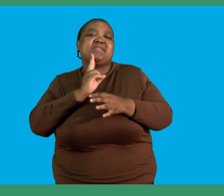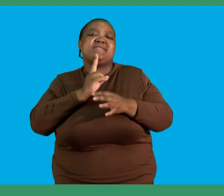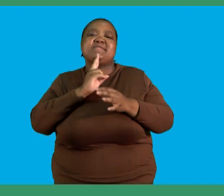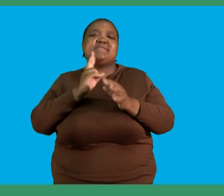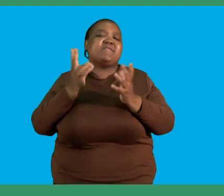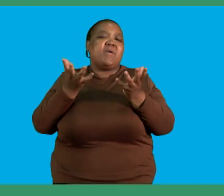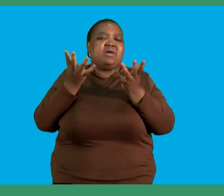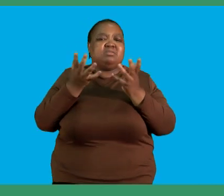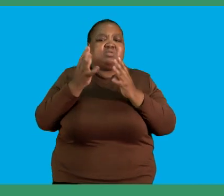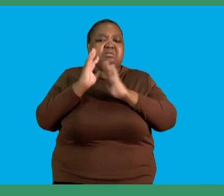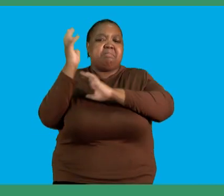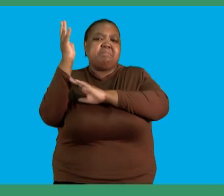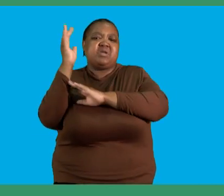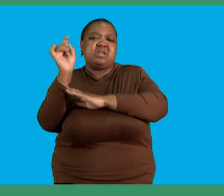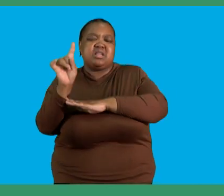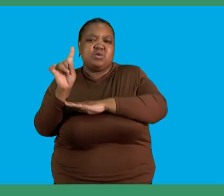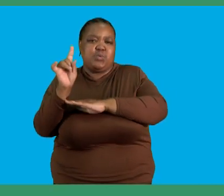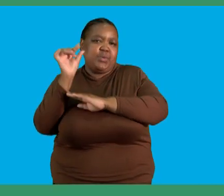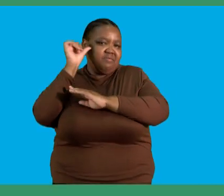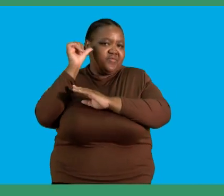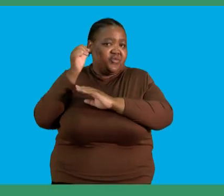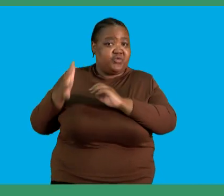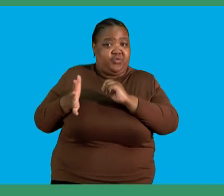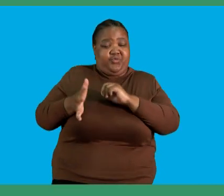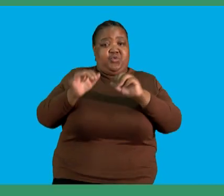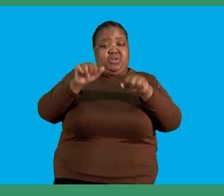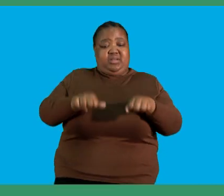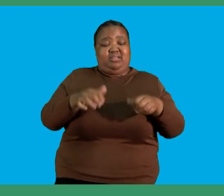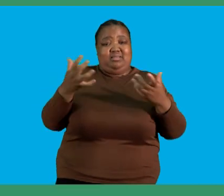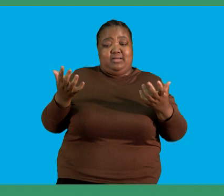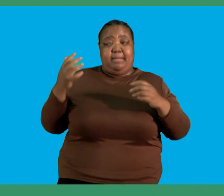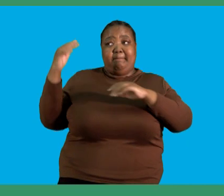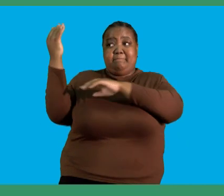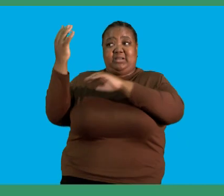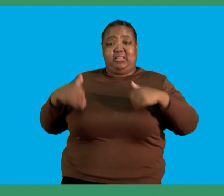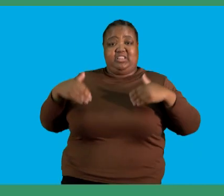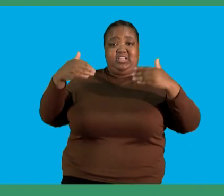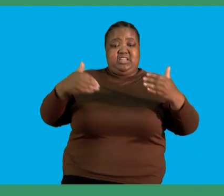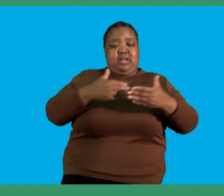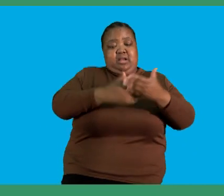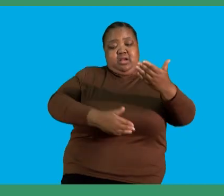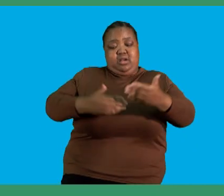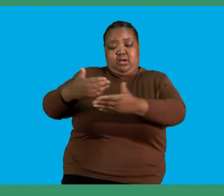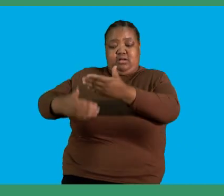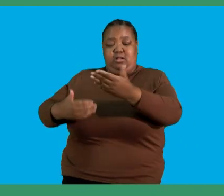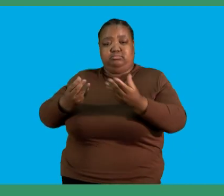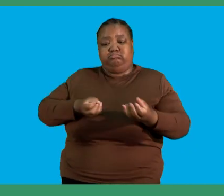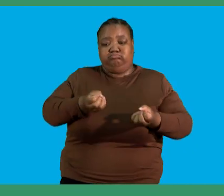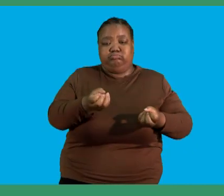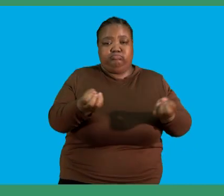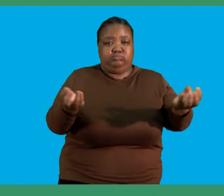what is being presented. And then handing out material at the start of the presentation